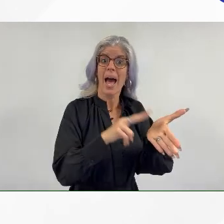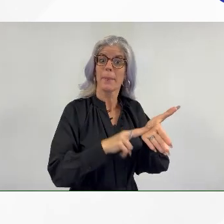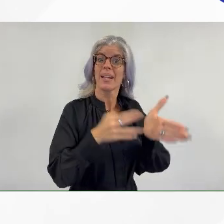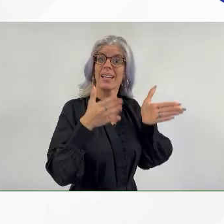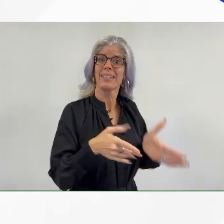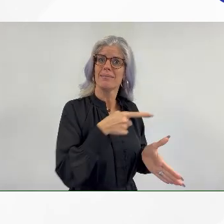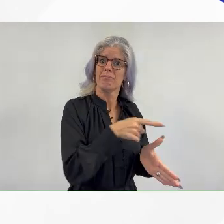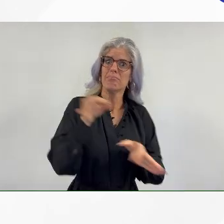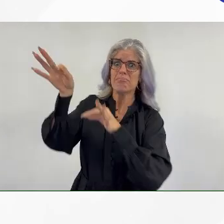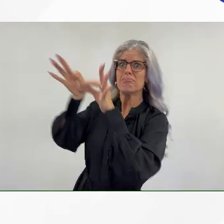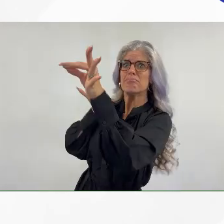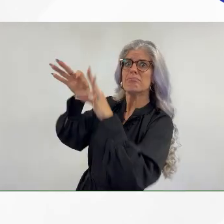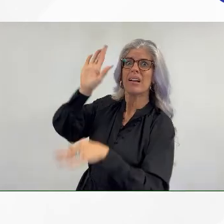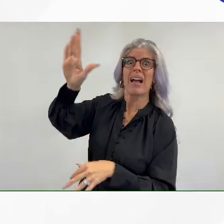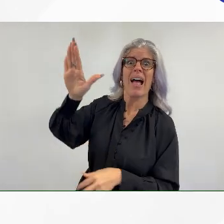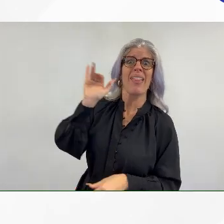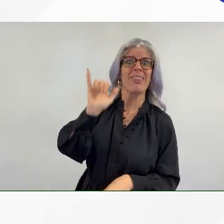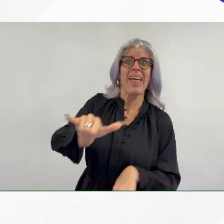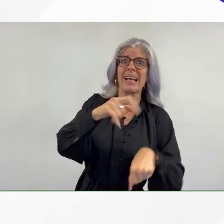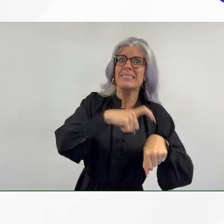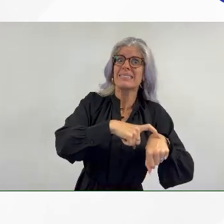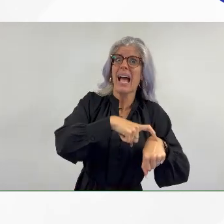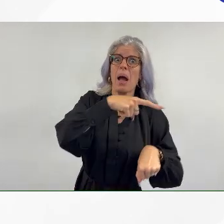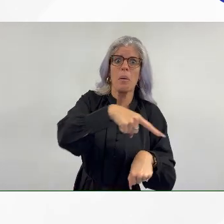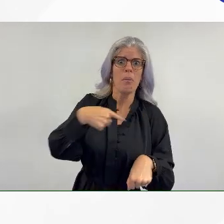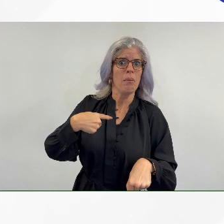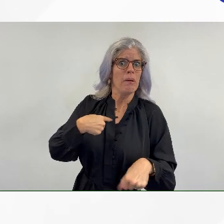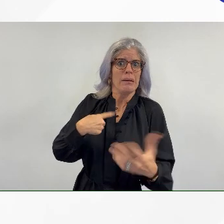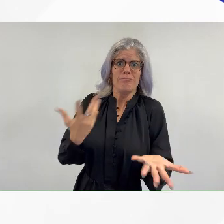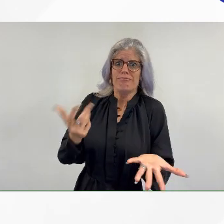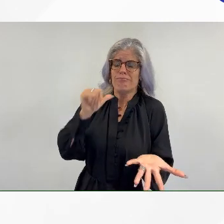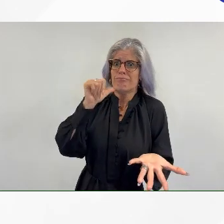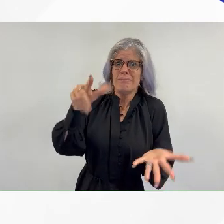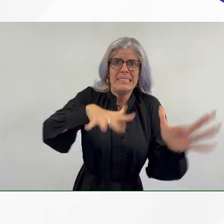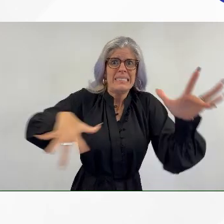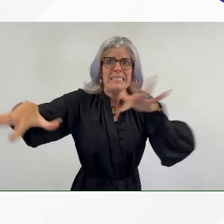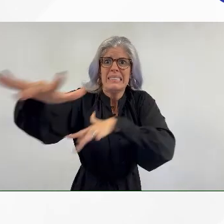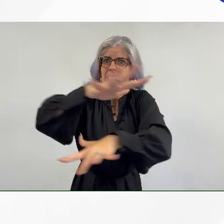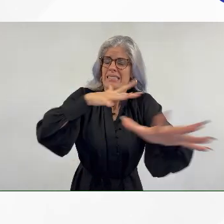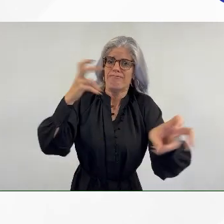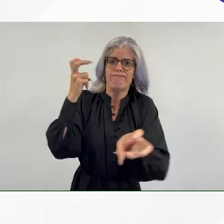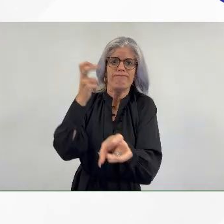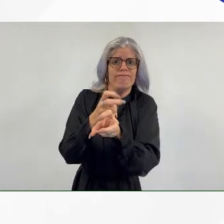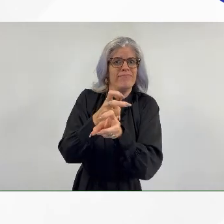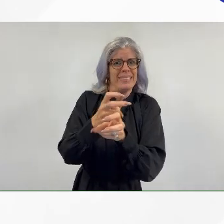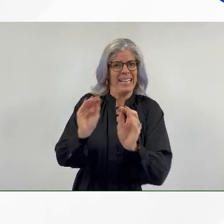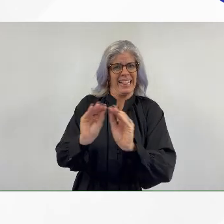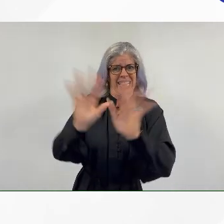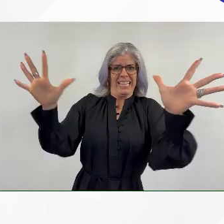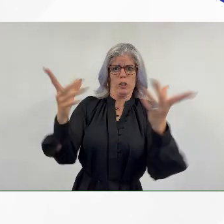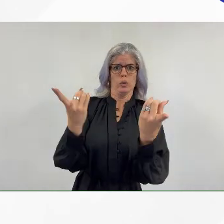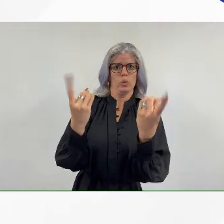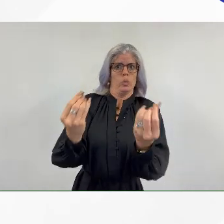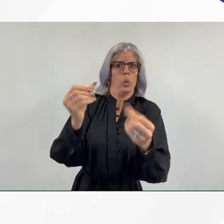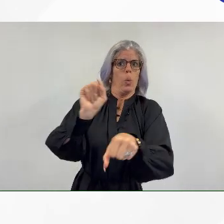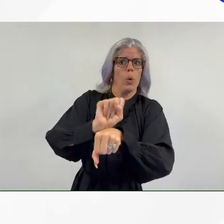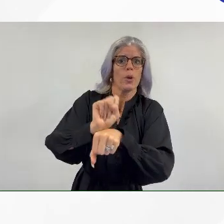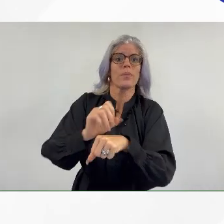time and material contract only if all the following apply. 1. That no other contract is